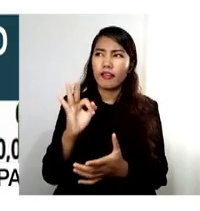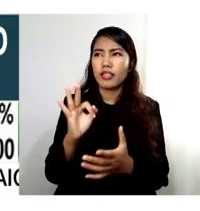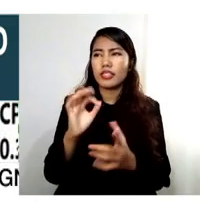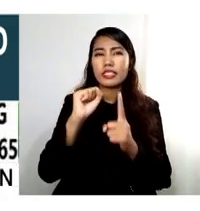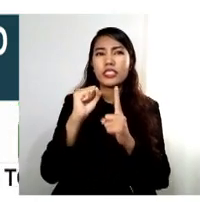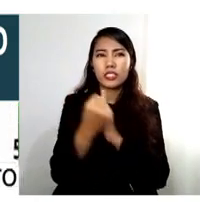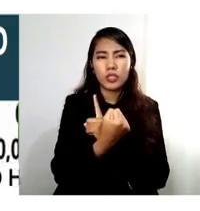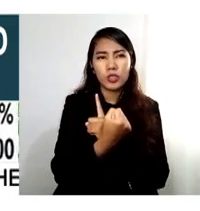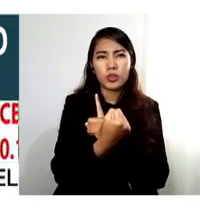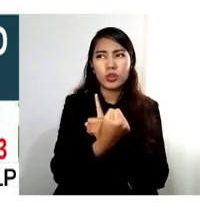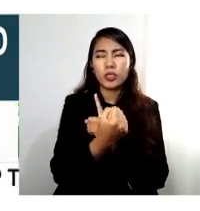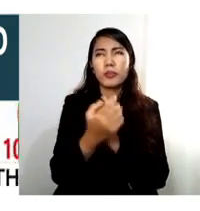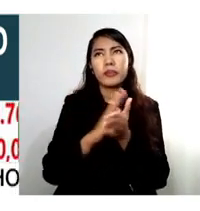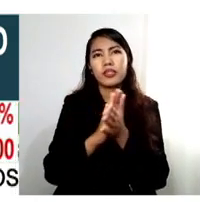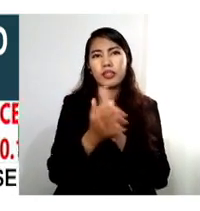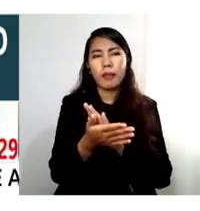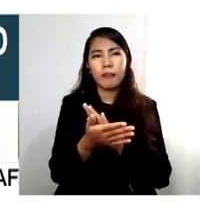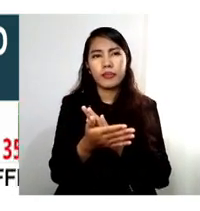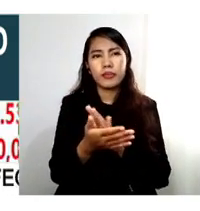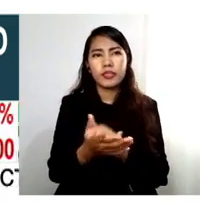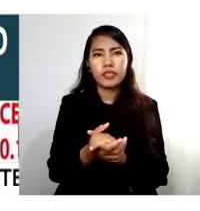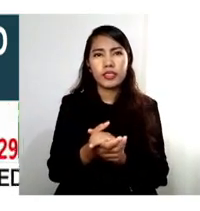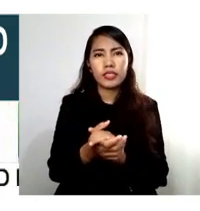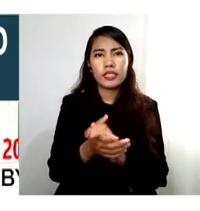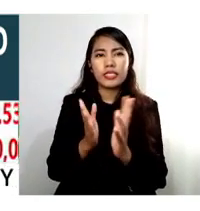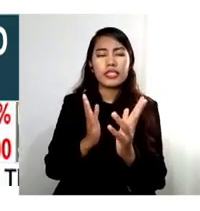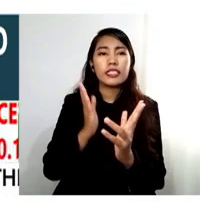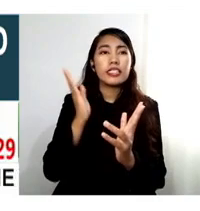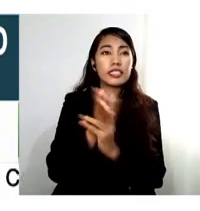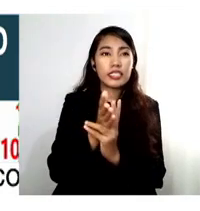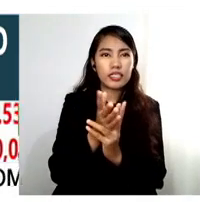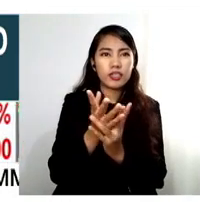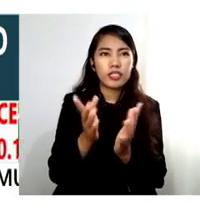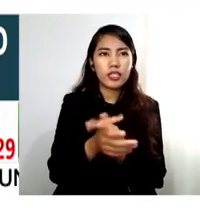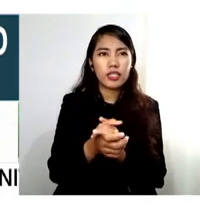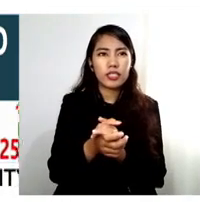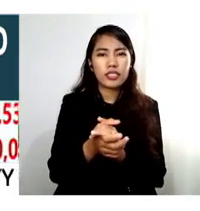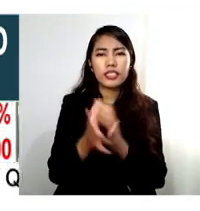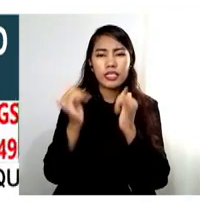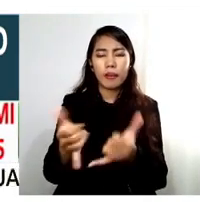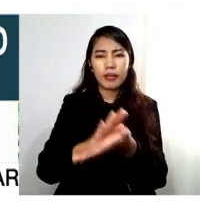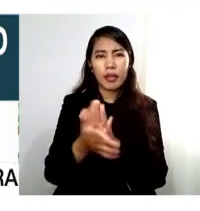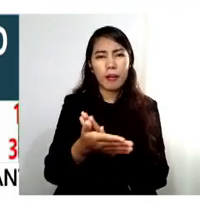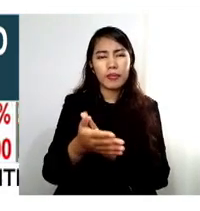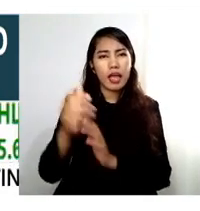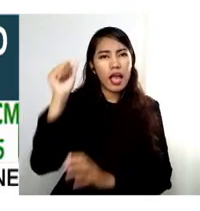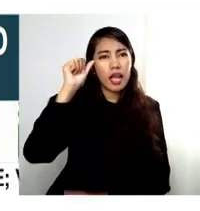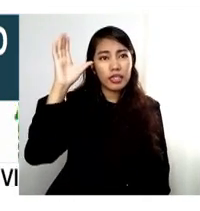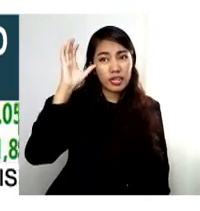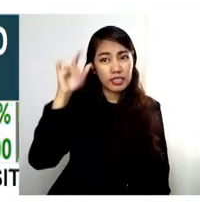that, you know, the intervention was all for naught and it's still going to be Speaker Cayetano, aren't you concerned that that would put